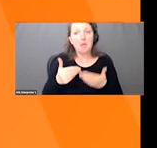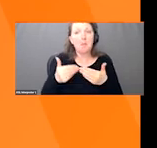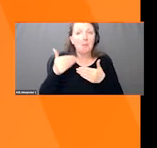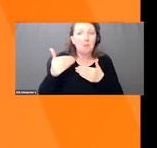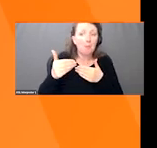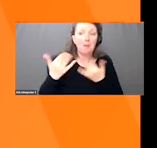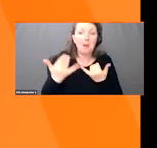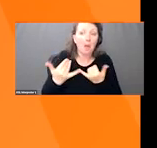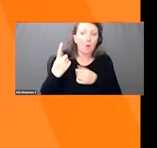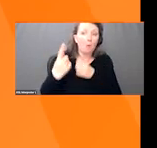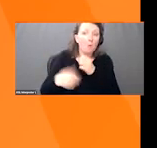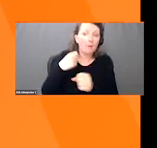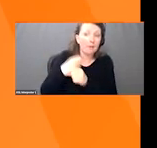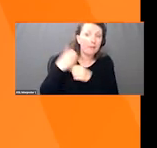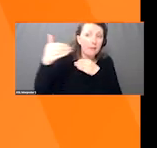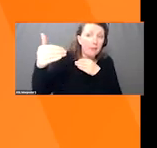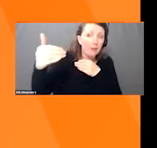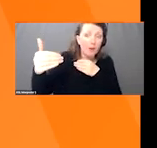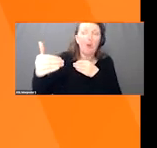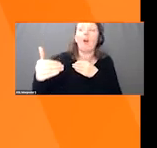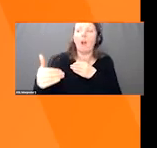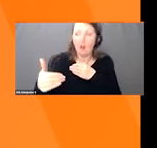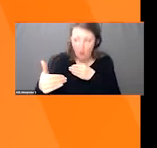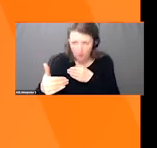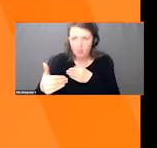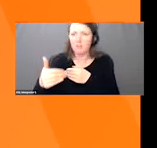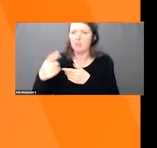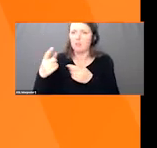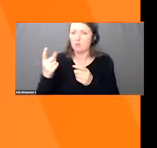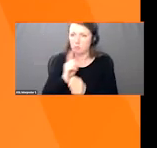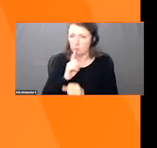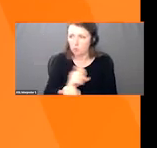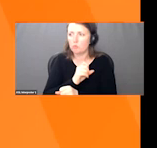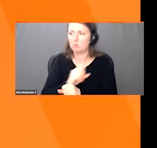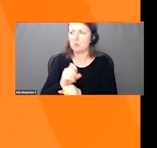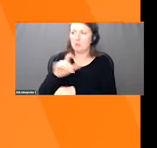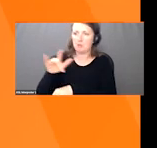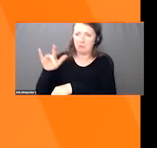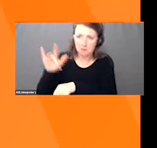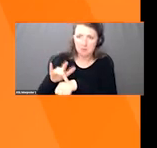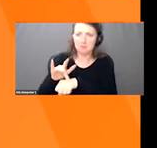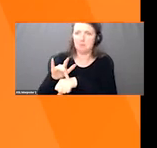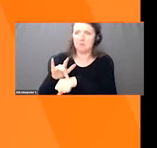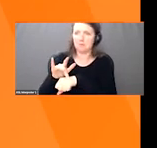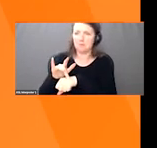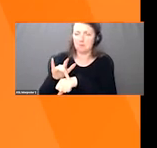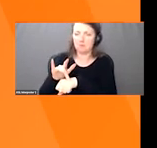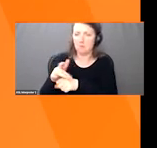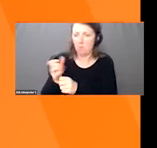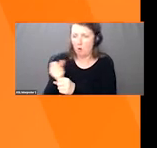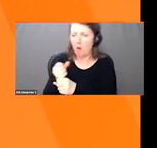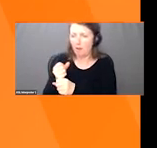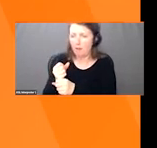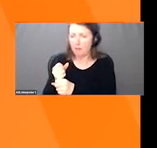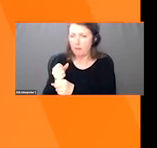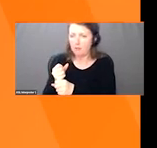list the products that you sell within the platform. So, which is good. And it would probably be considered